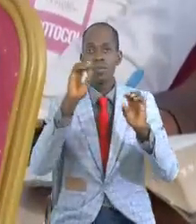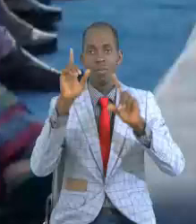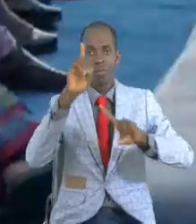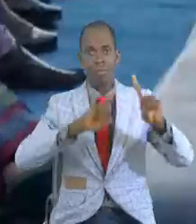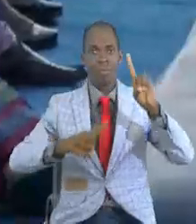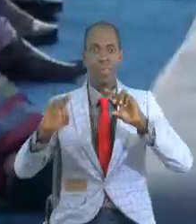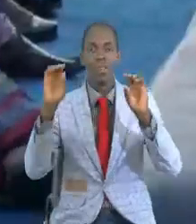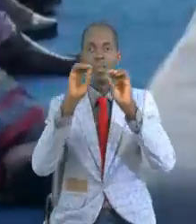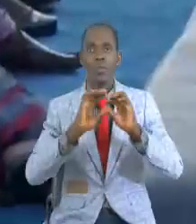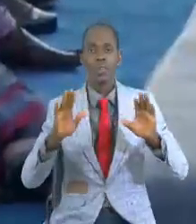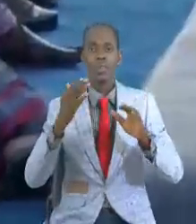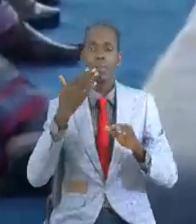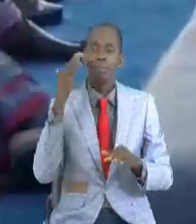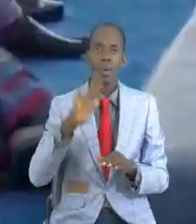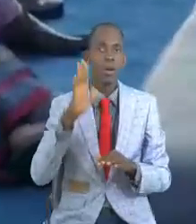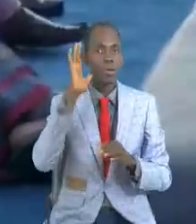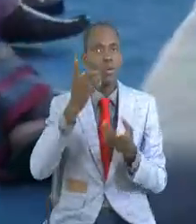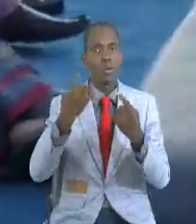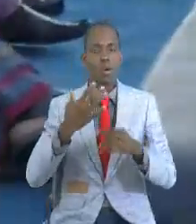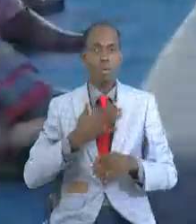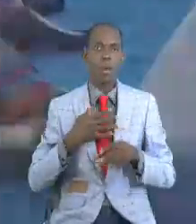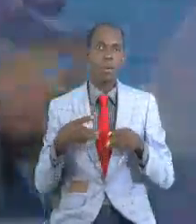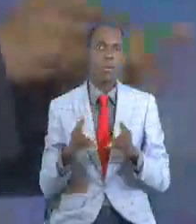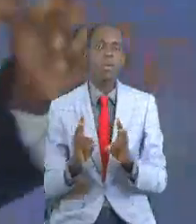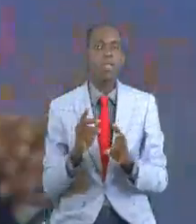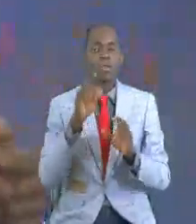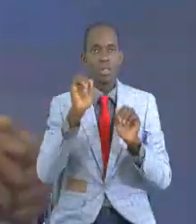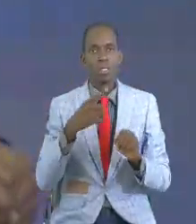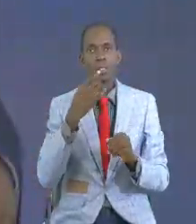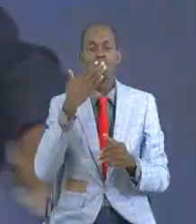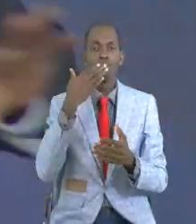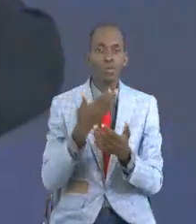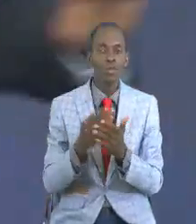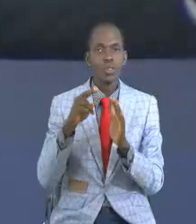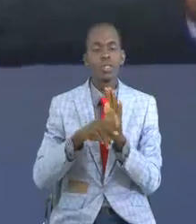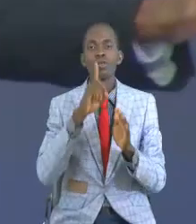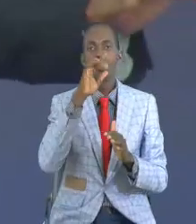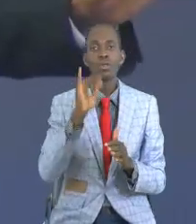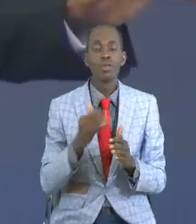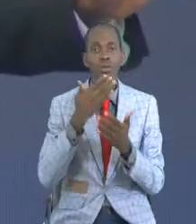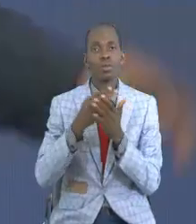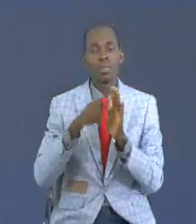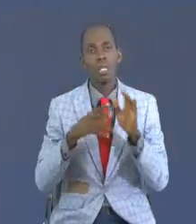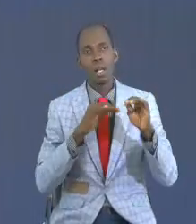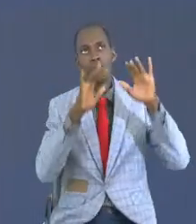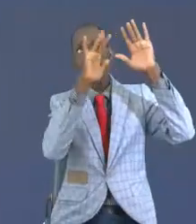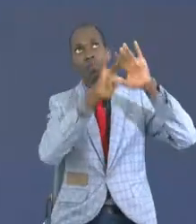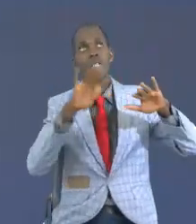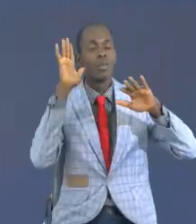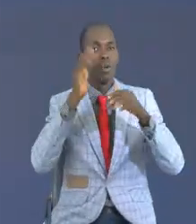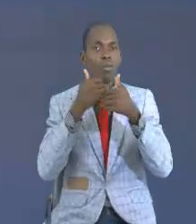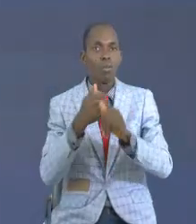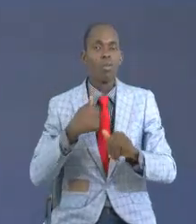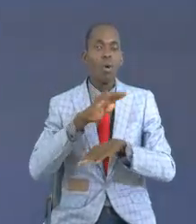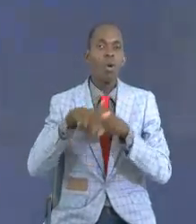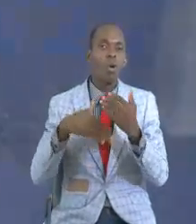And then you can sing with the psalmist, surely goodness and mercy will follow me all the days of my life, and I